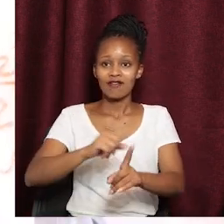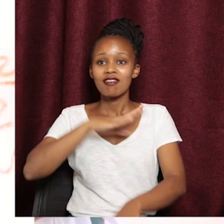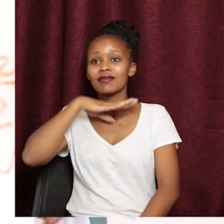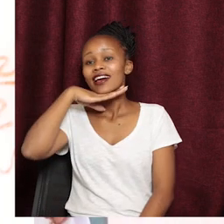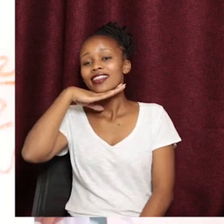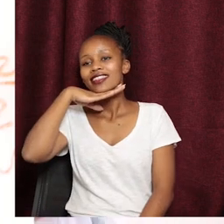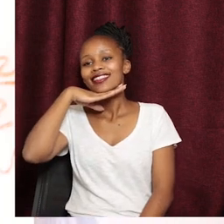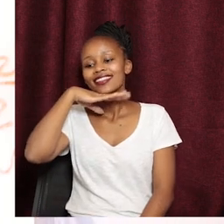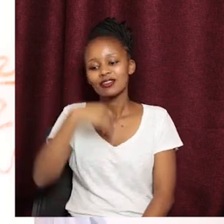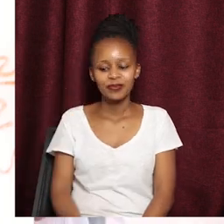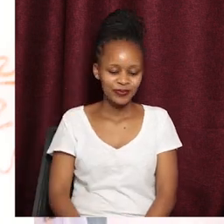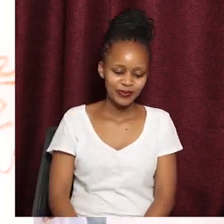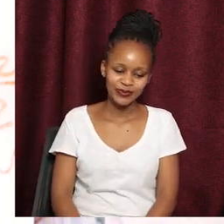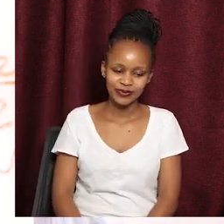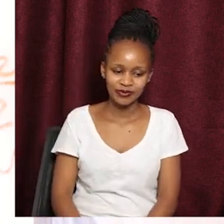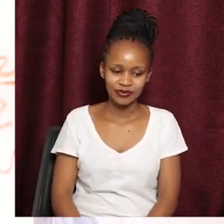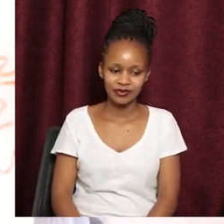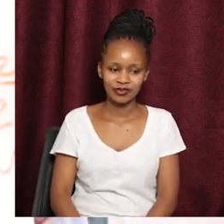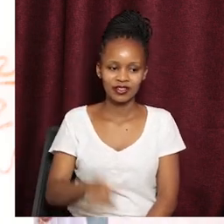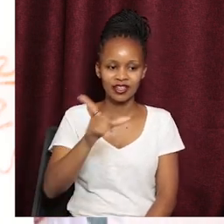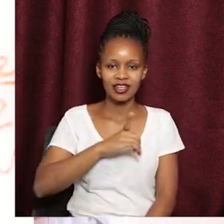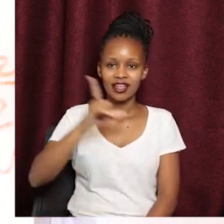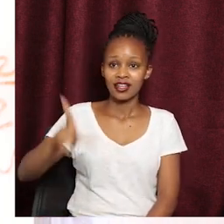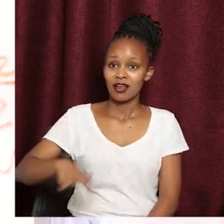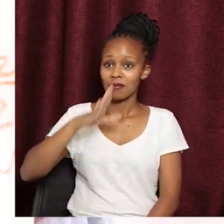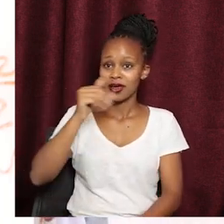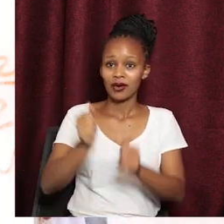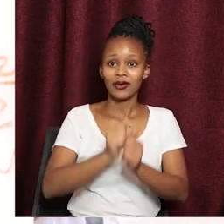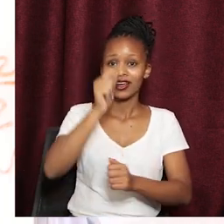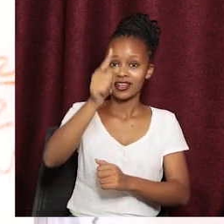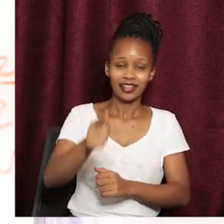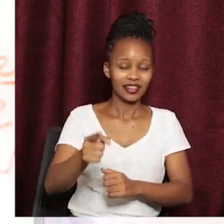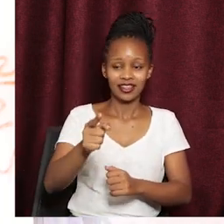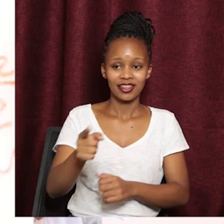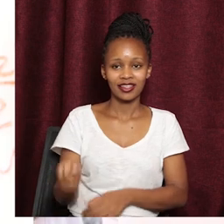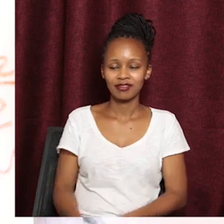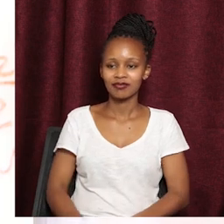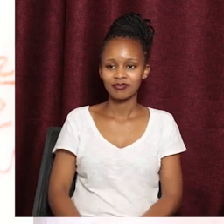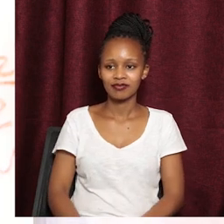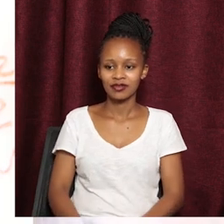from the dead. The Lord be with you.